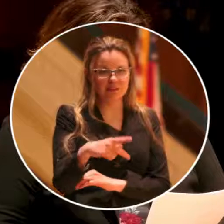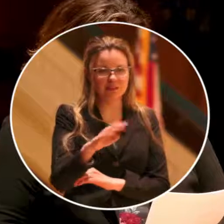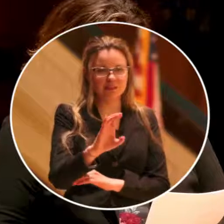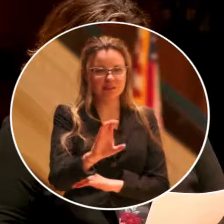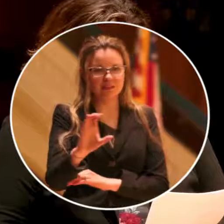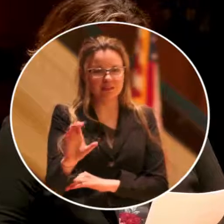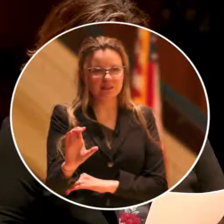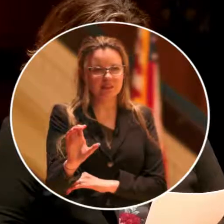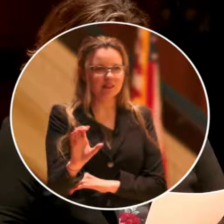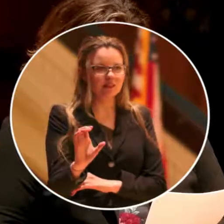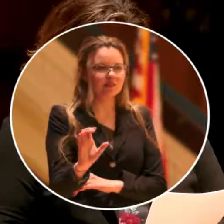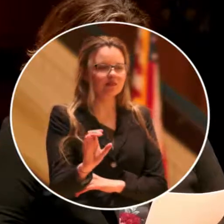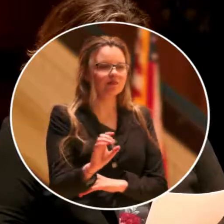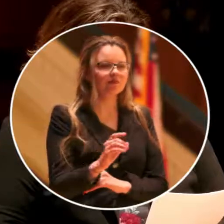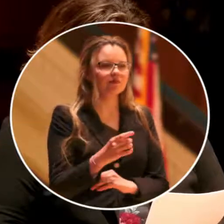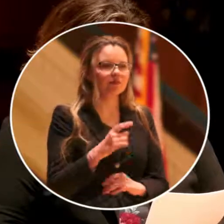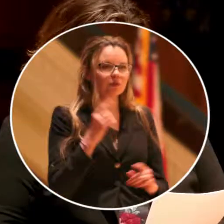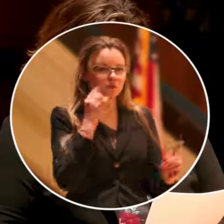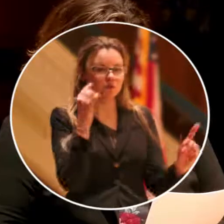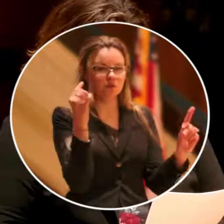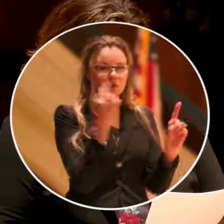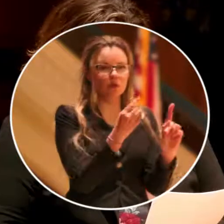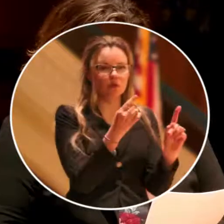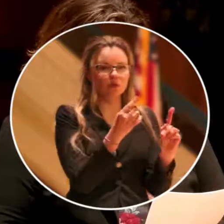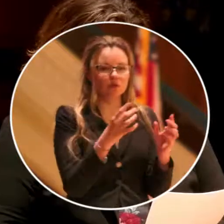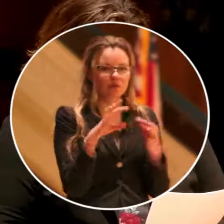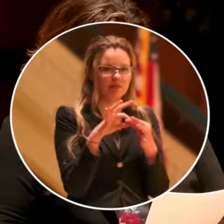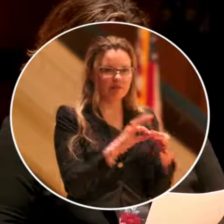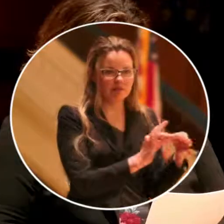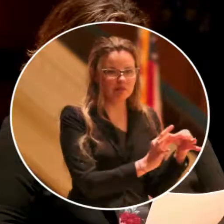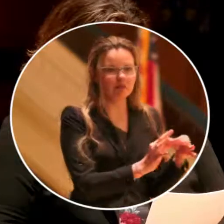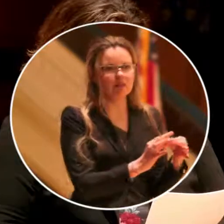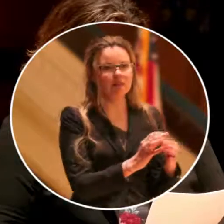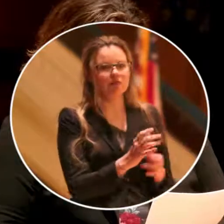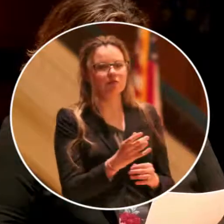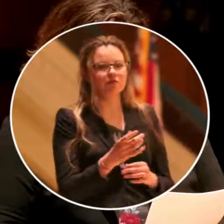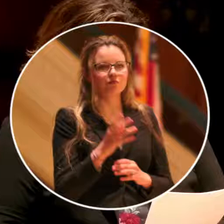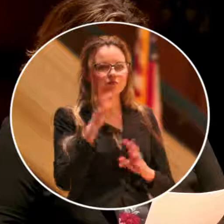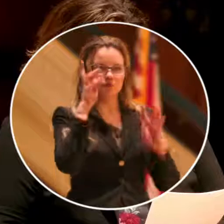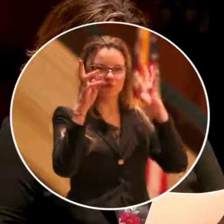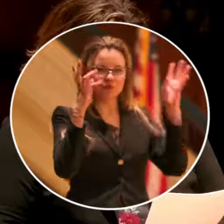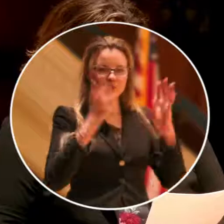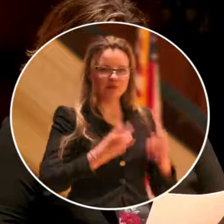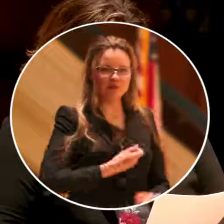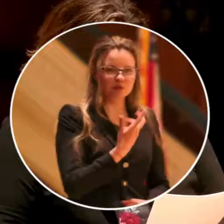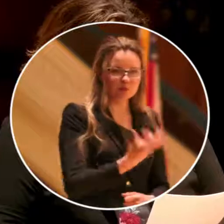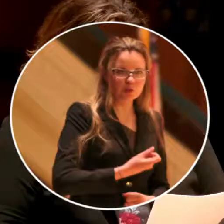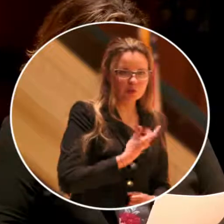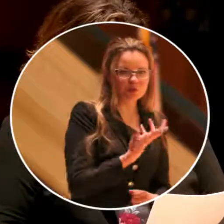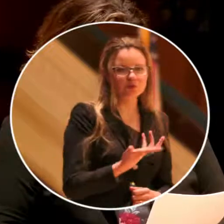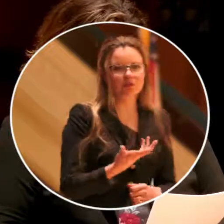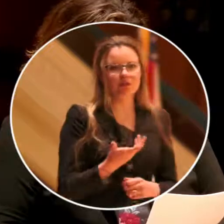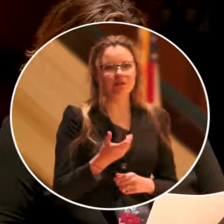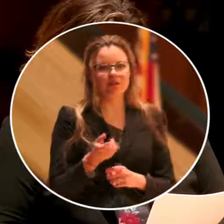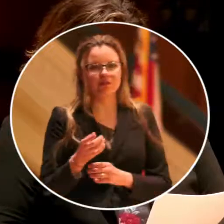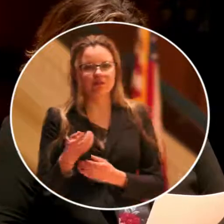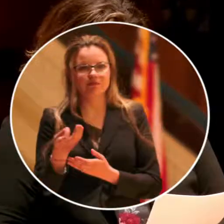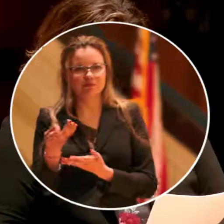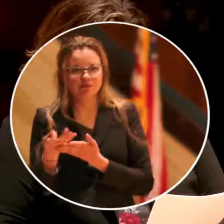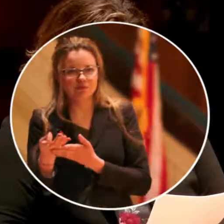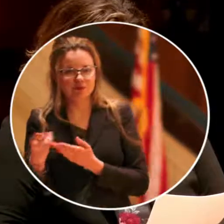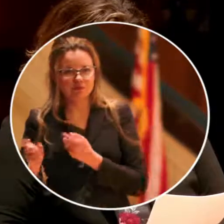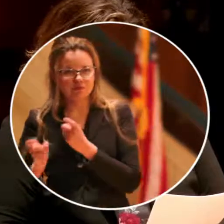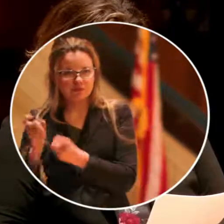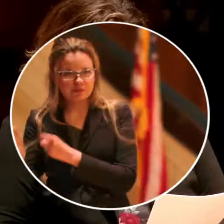Every year, our mission is to link creative expression with charitable giving to local nonprofits that serve women